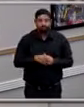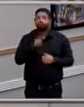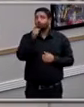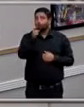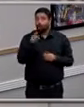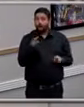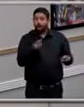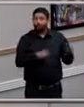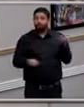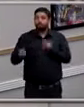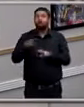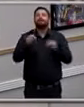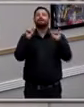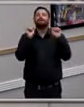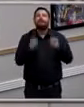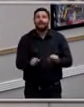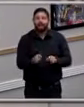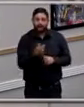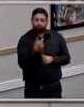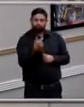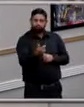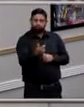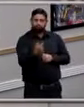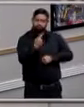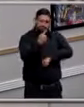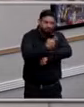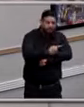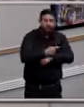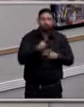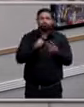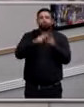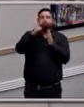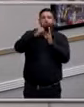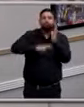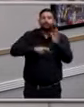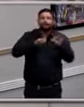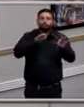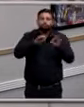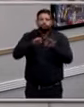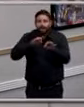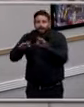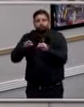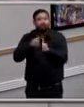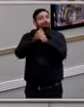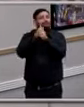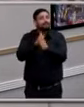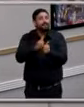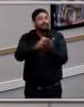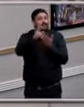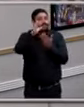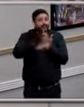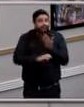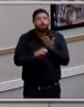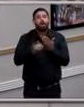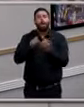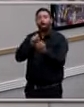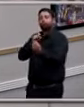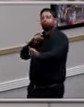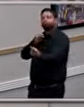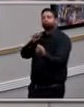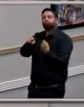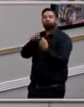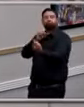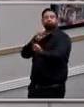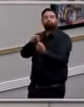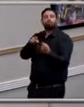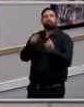will be able to view the dates, read directions, follow calendars, and communicate with your child's